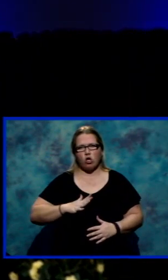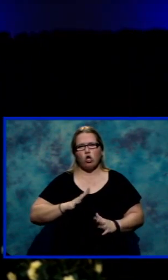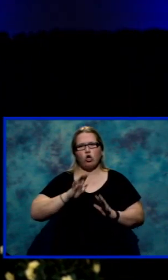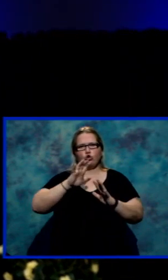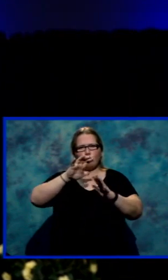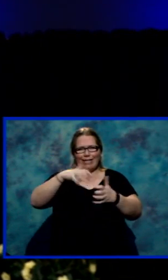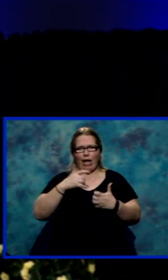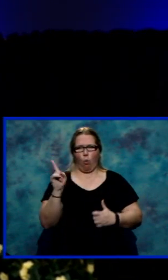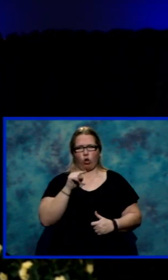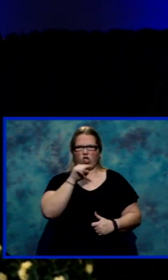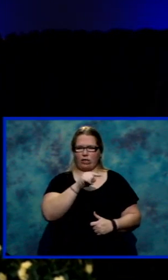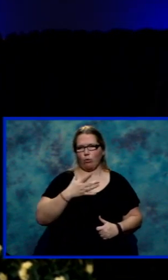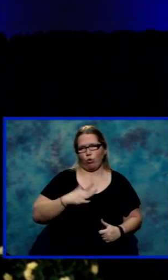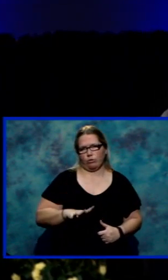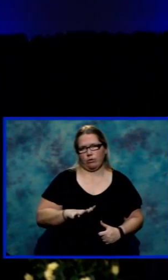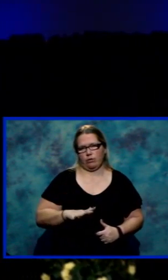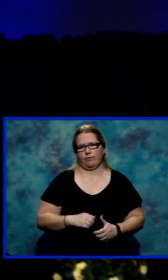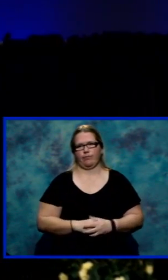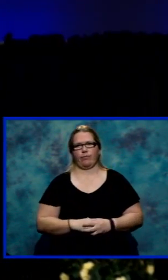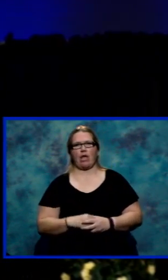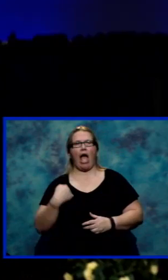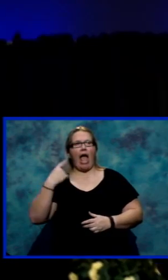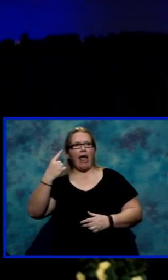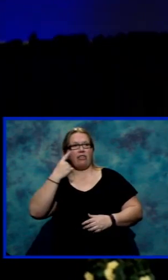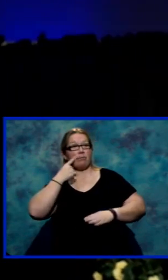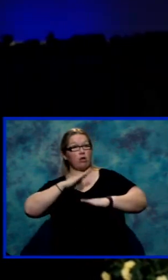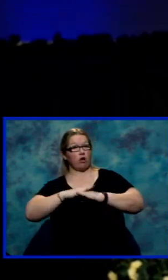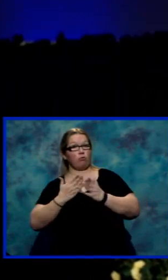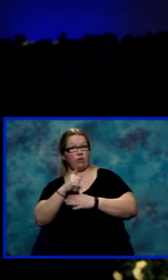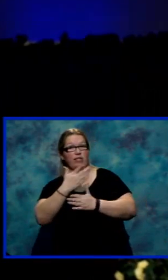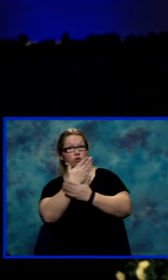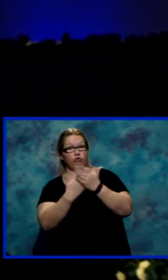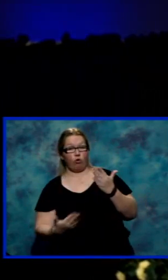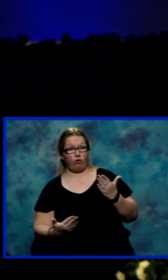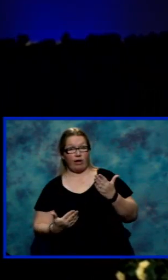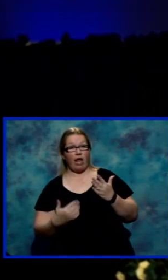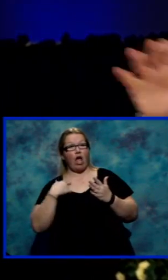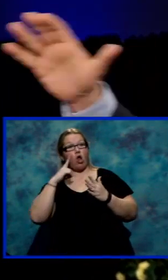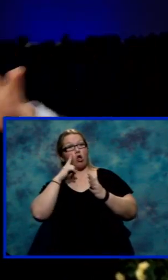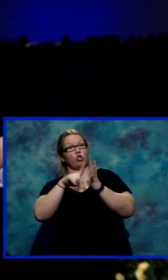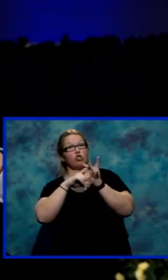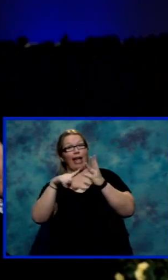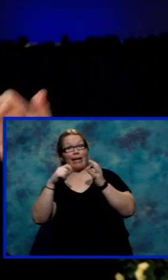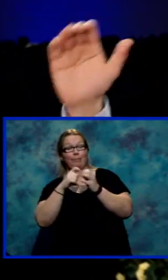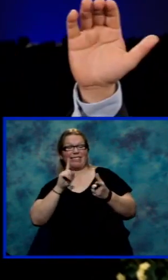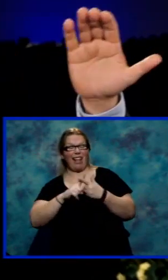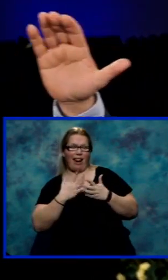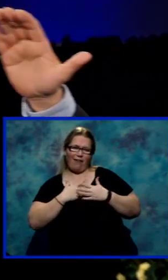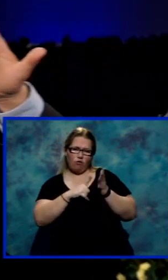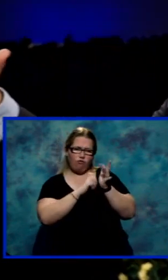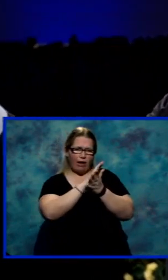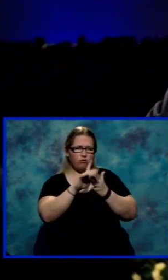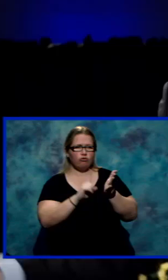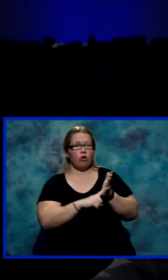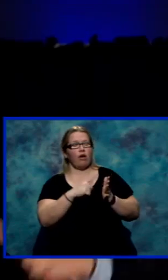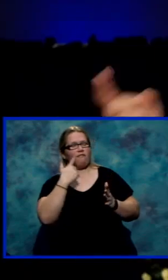own way. And I think that by the time that we get through the story, even though Jacob still loves Rachel, still finds her